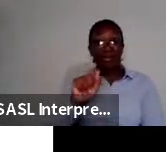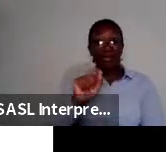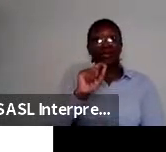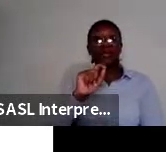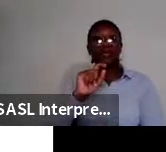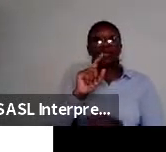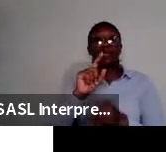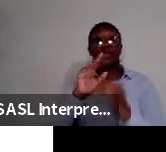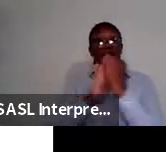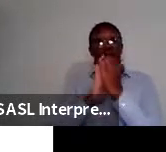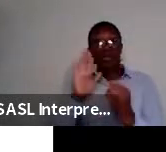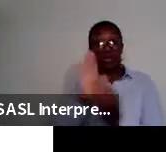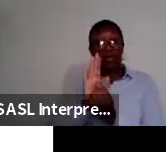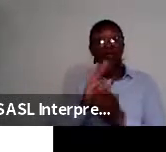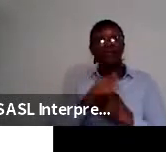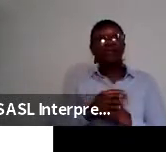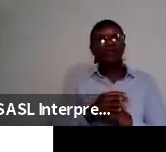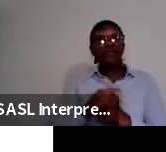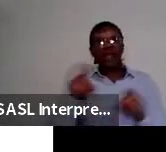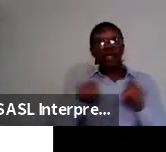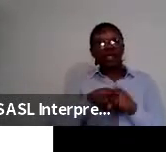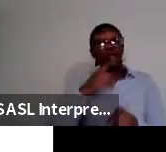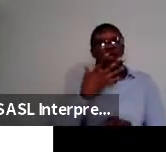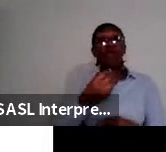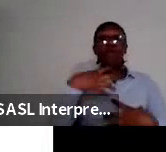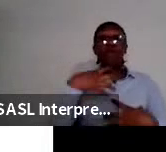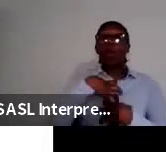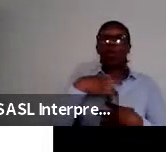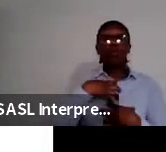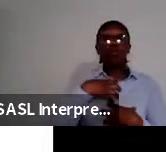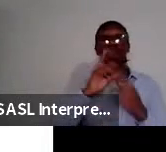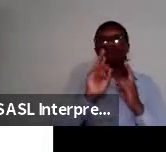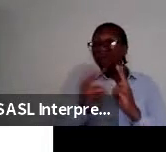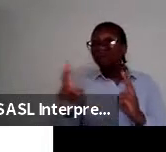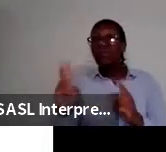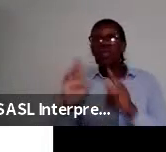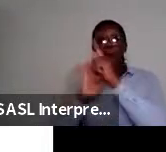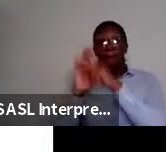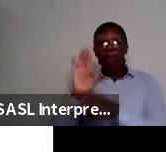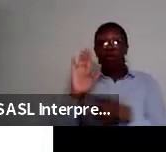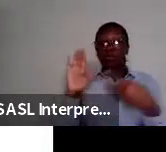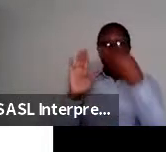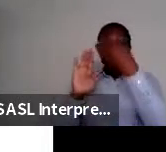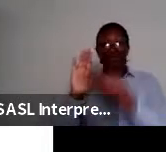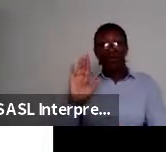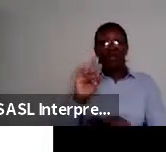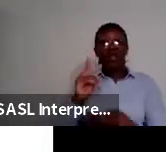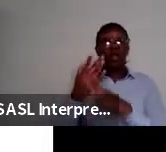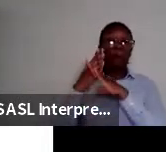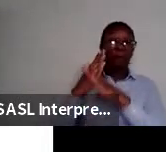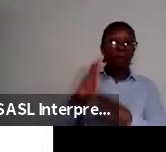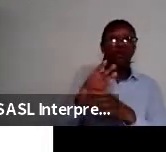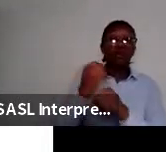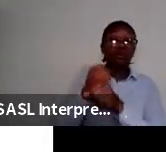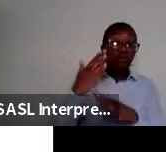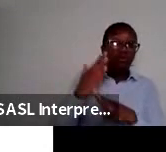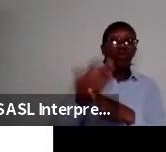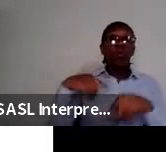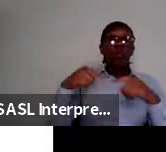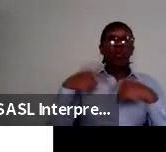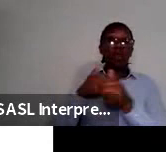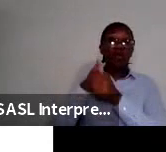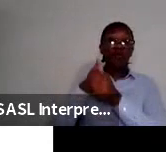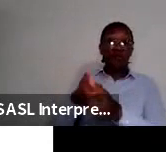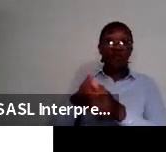the intellectual owners of intellectual property from infringement. You can go through that on your own.